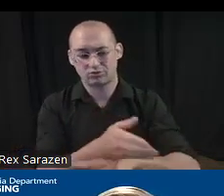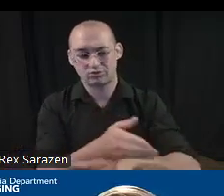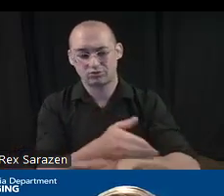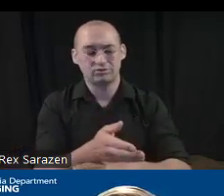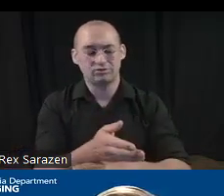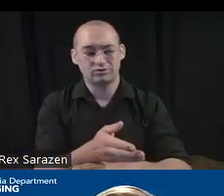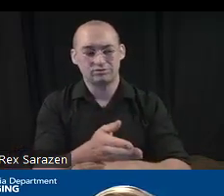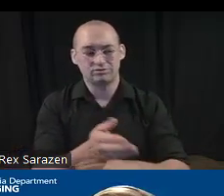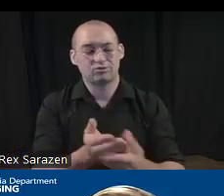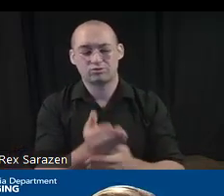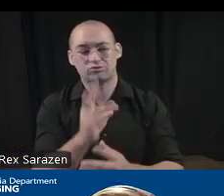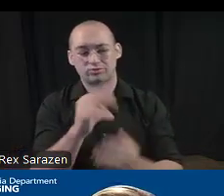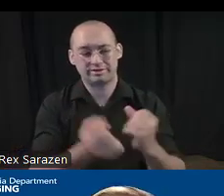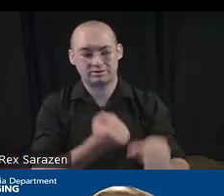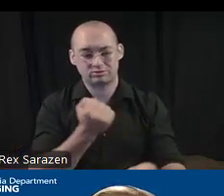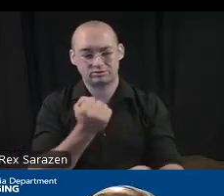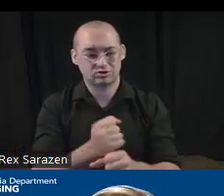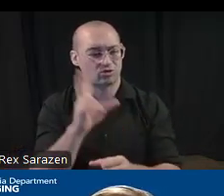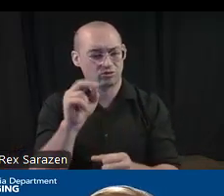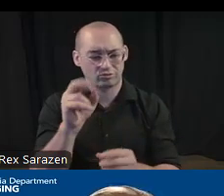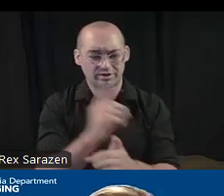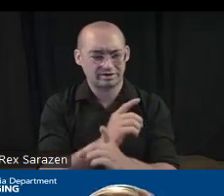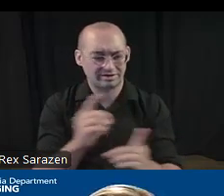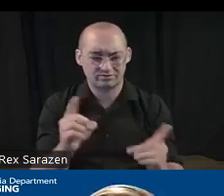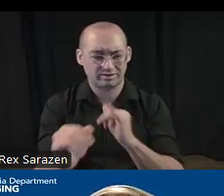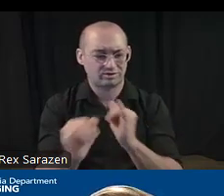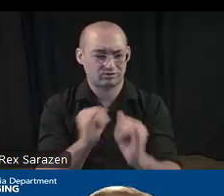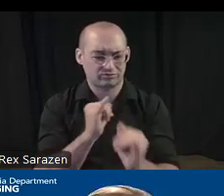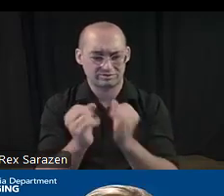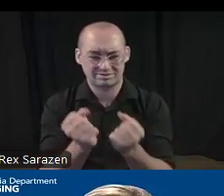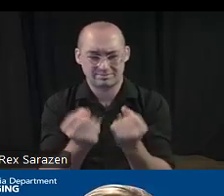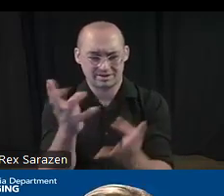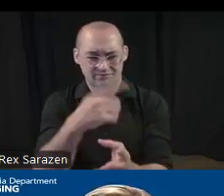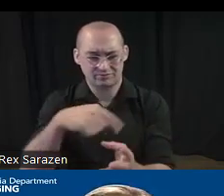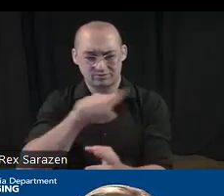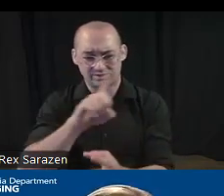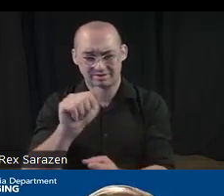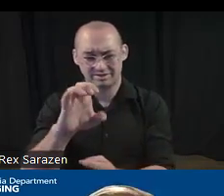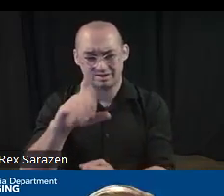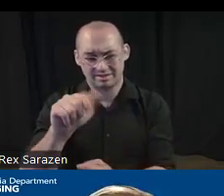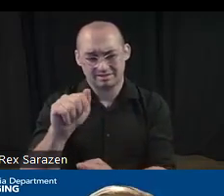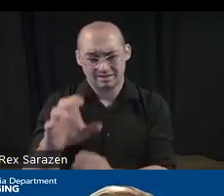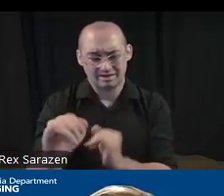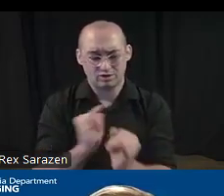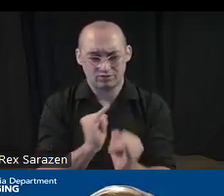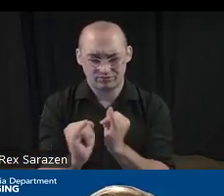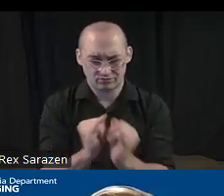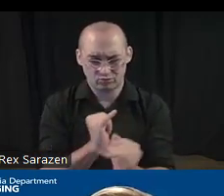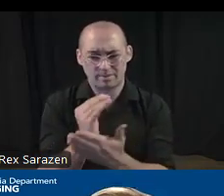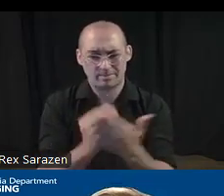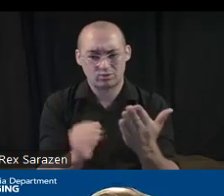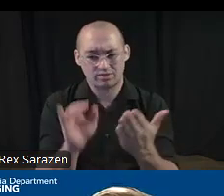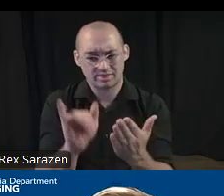stakeholder interviews during that time. Many of you on DACLAC were interviewed as part of this